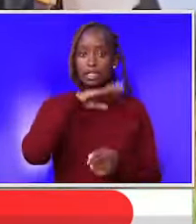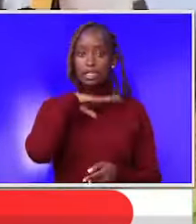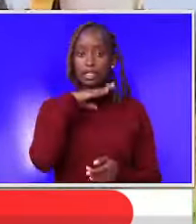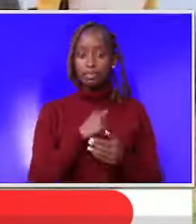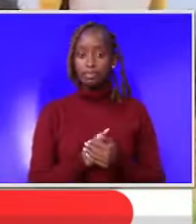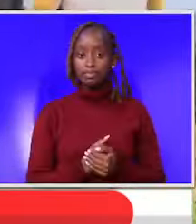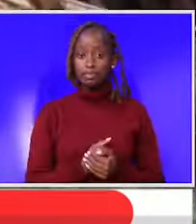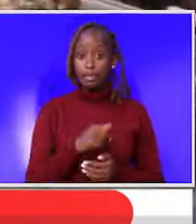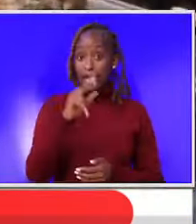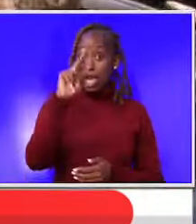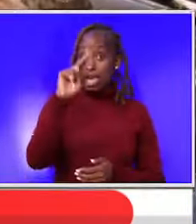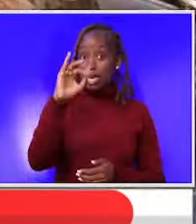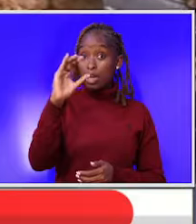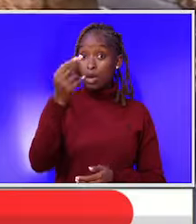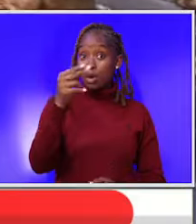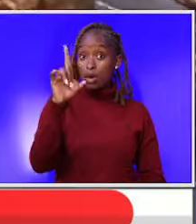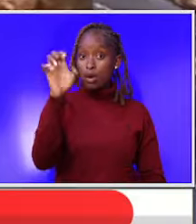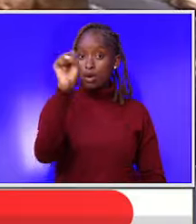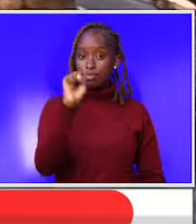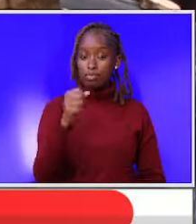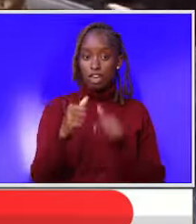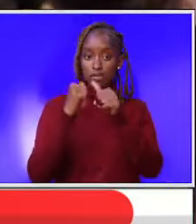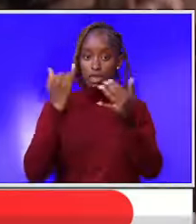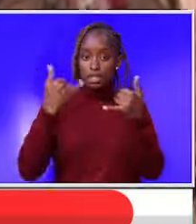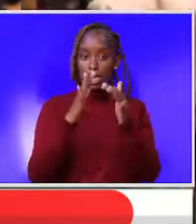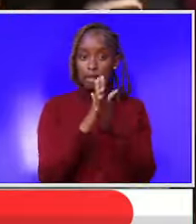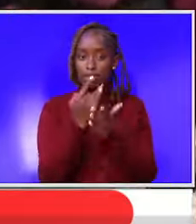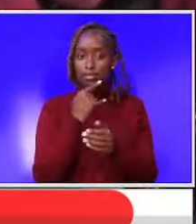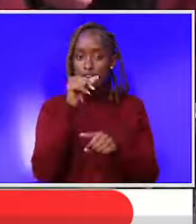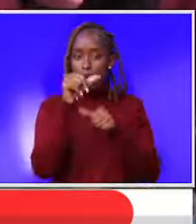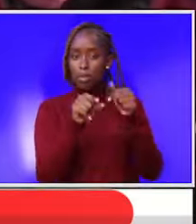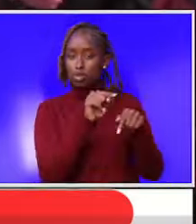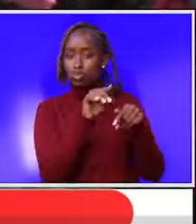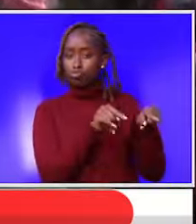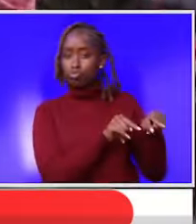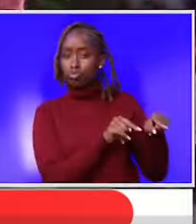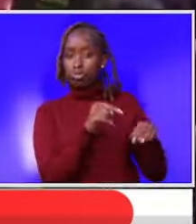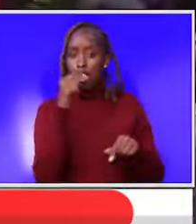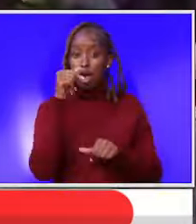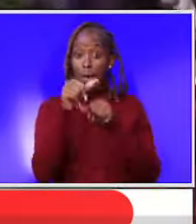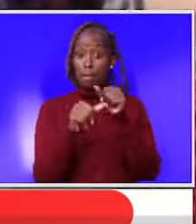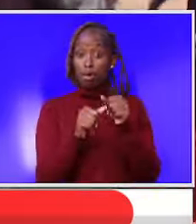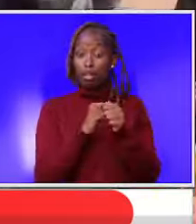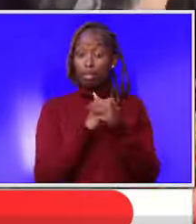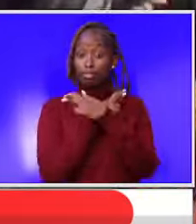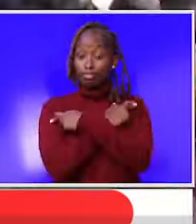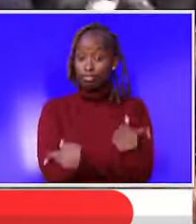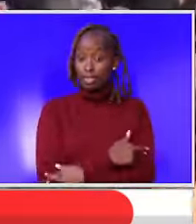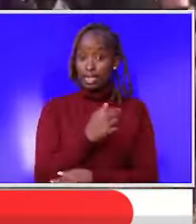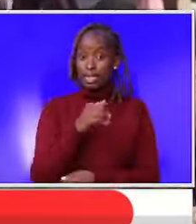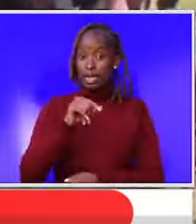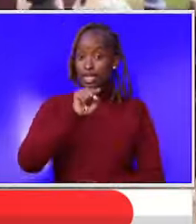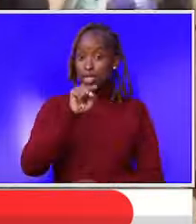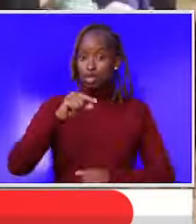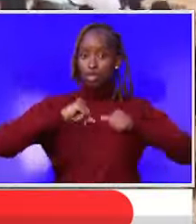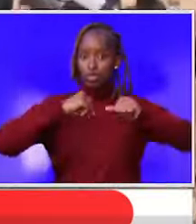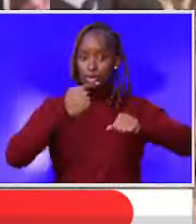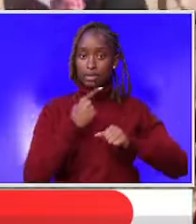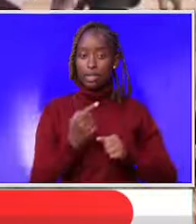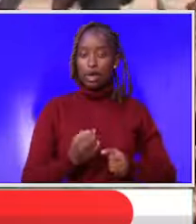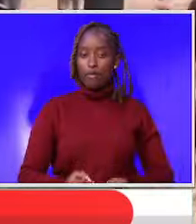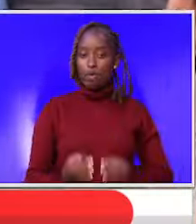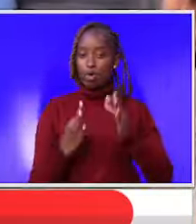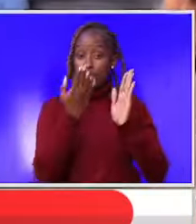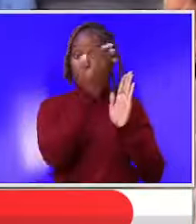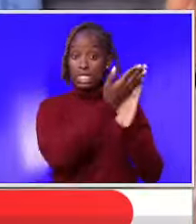Nicholas Kiprono declined to comment on allegations of laxity among his officers, stating that an official statement would be